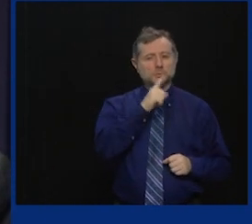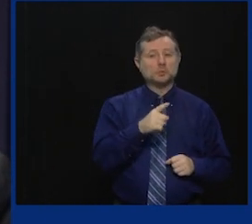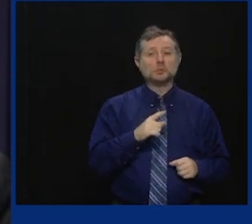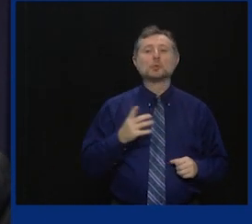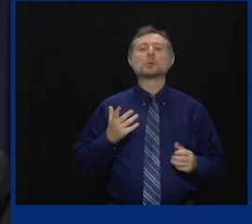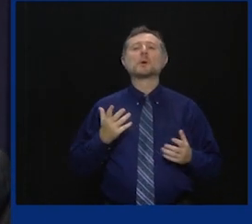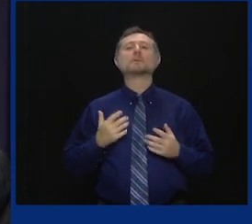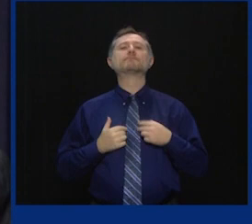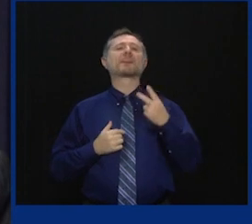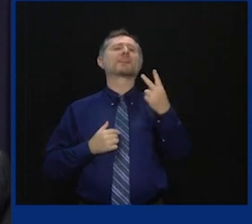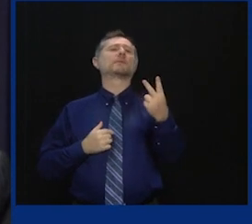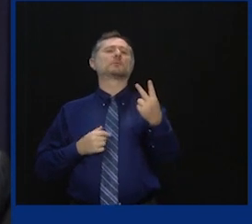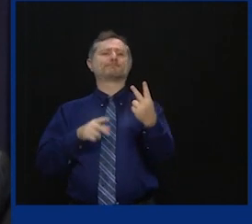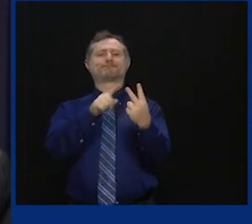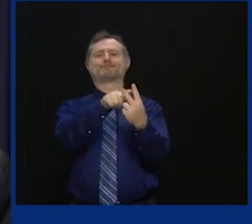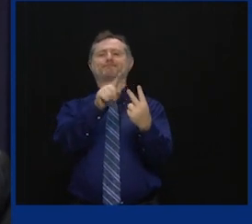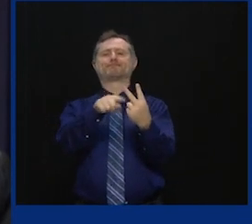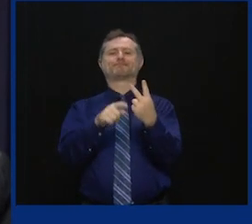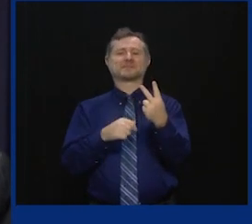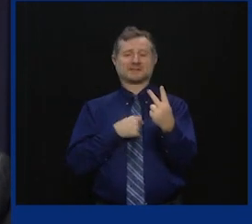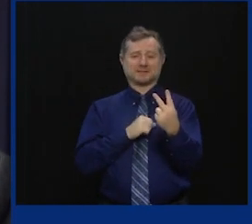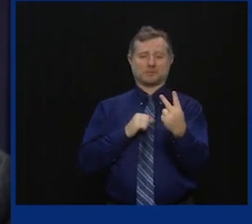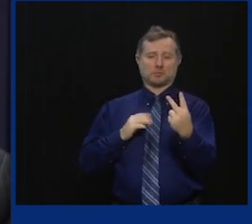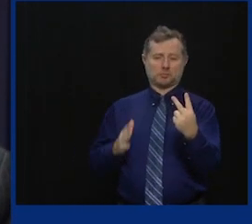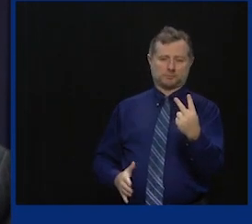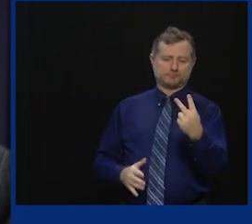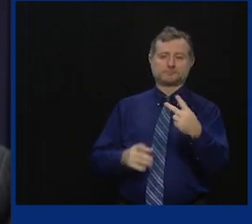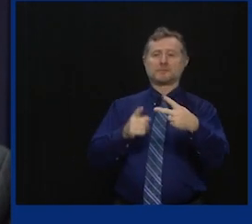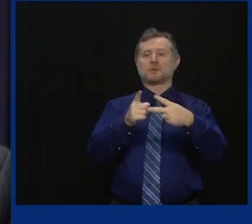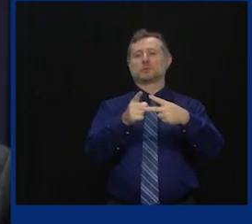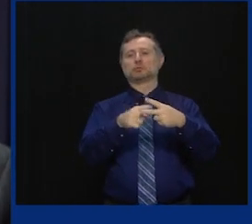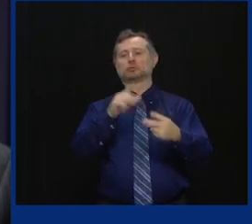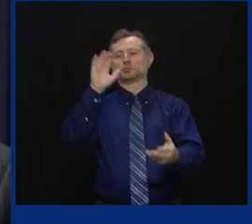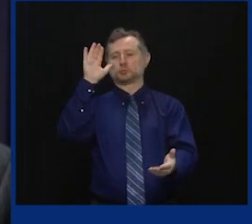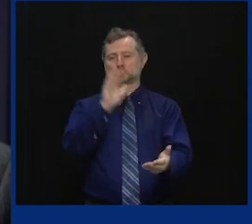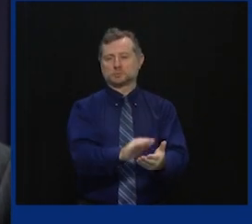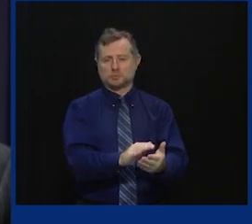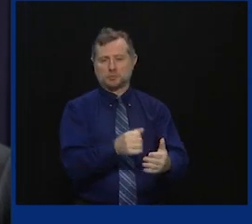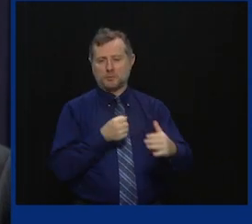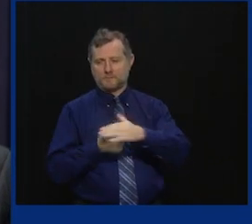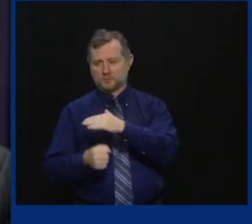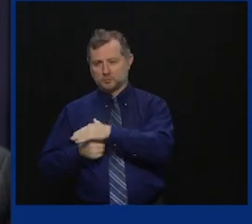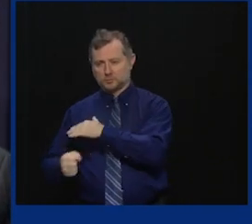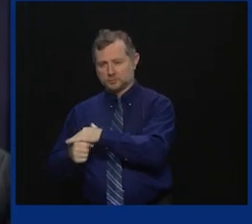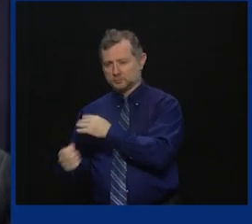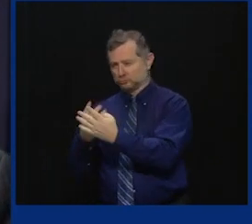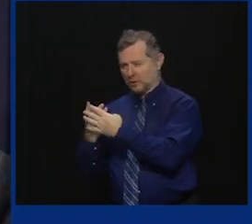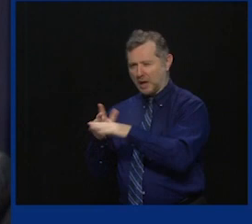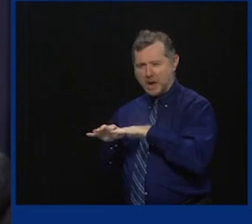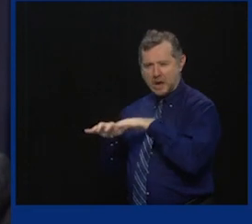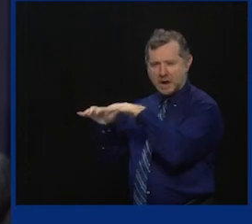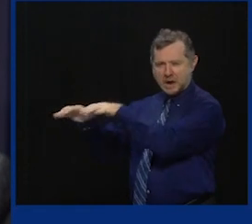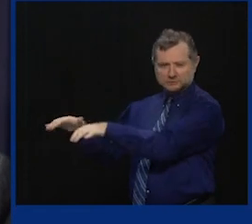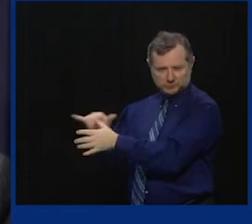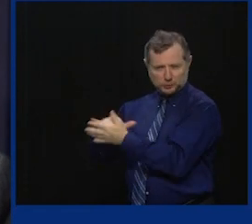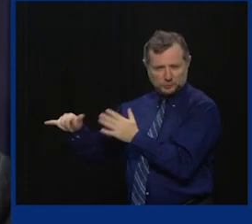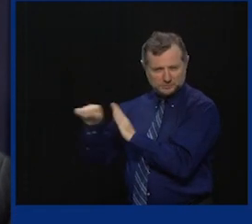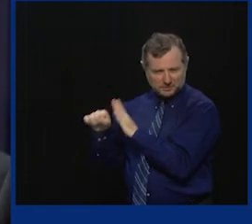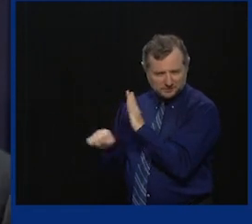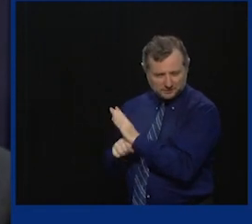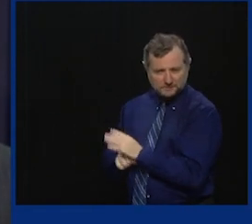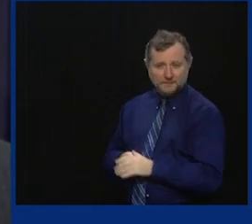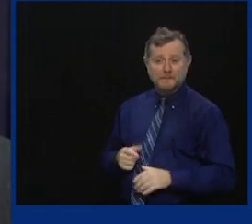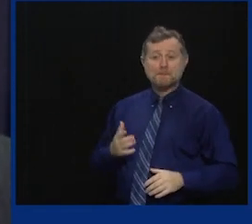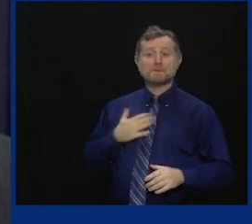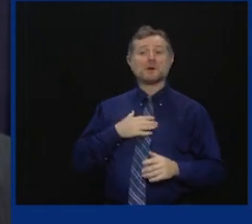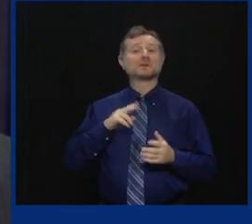them was reducing over-incarceration in New York State. And how I define